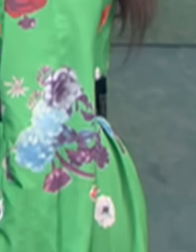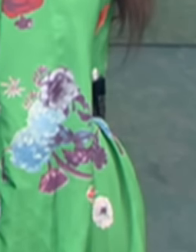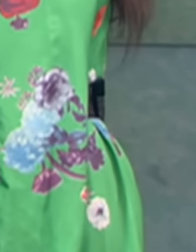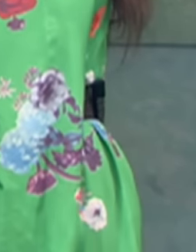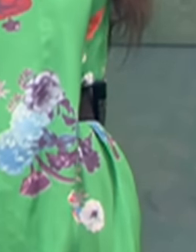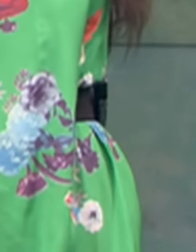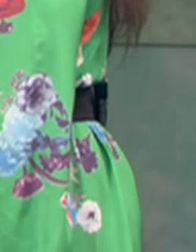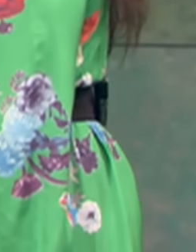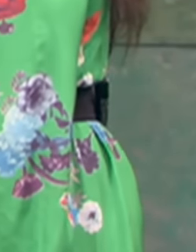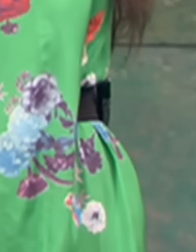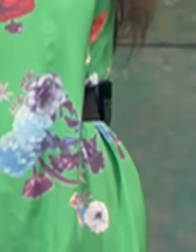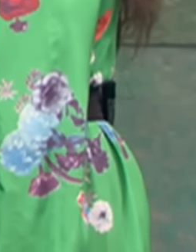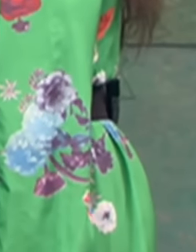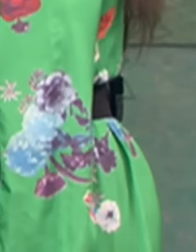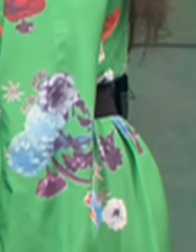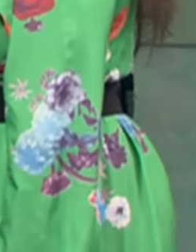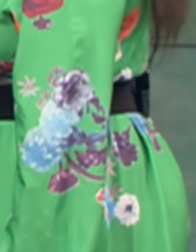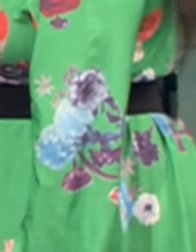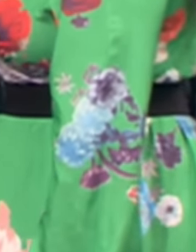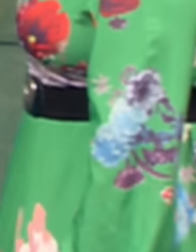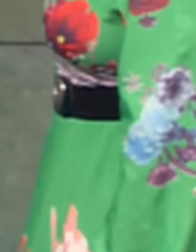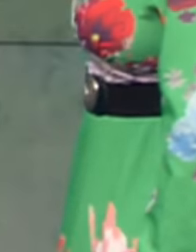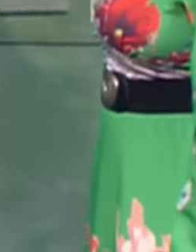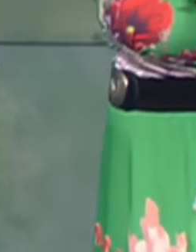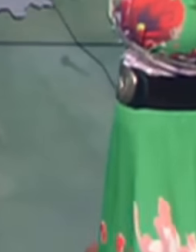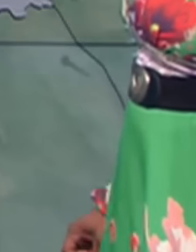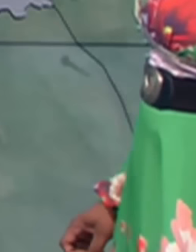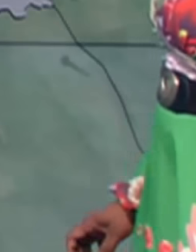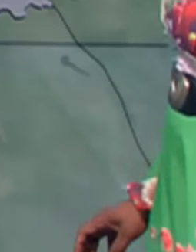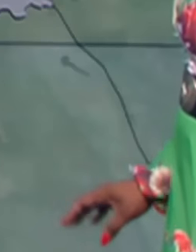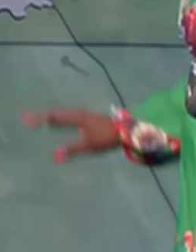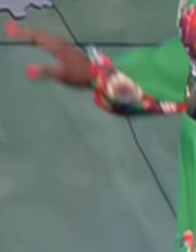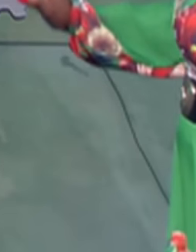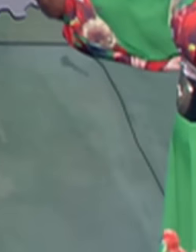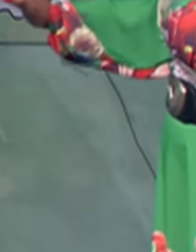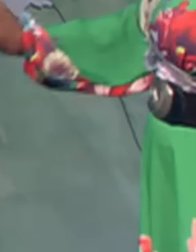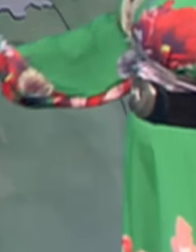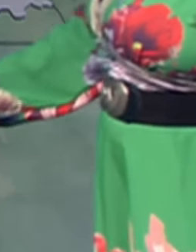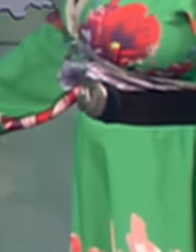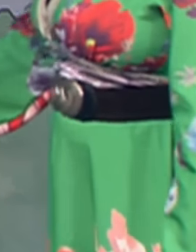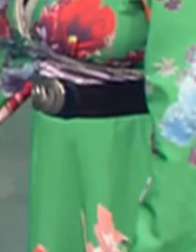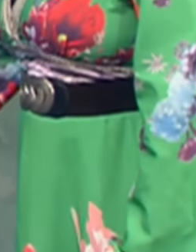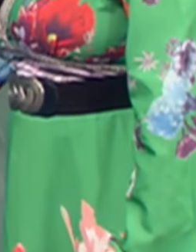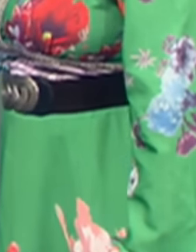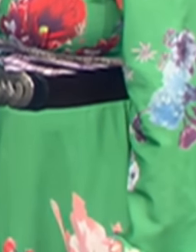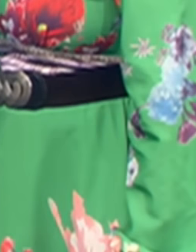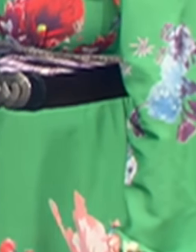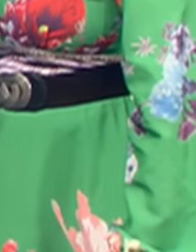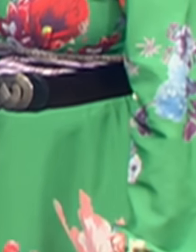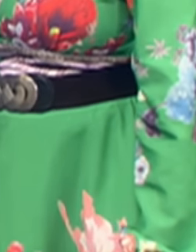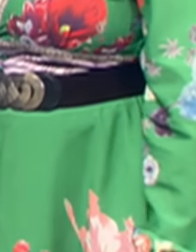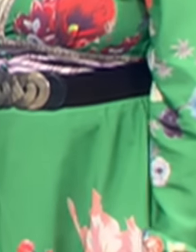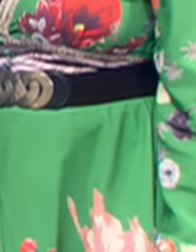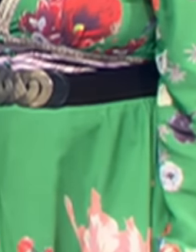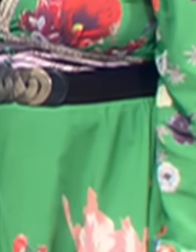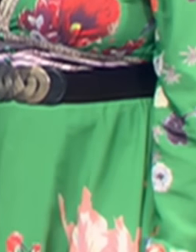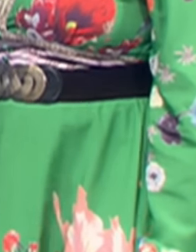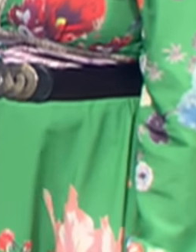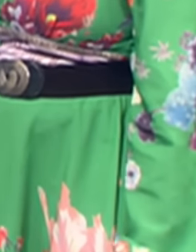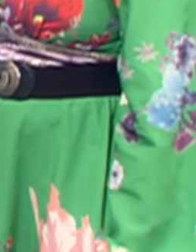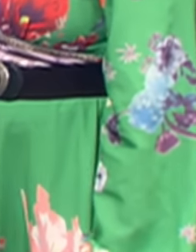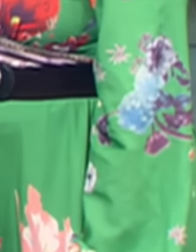re ya gona go la Limpopo go la go sasa go lebelela ga le gona go tlabe go ntše go ruthetše dikarolong tše dintšhi tša naga ge re lebelela gona Bakersford lebelela gona o leng ga